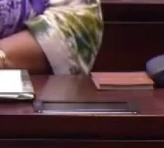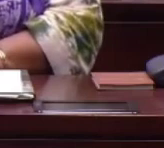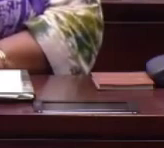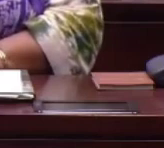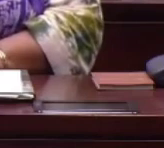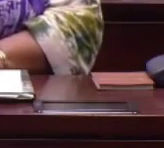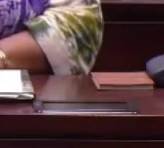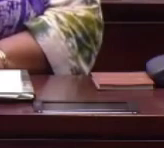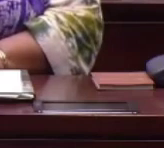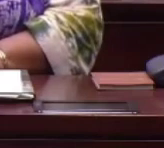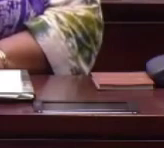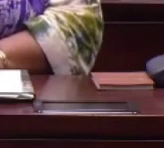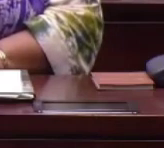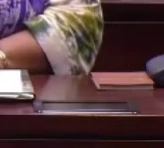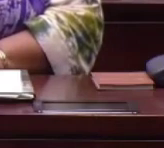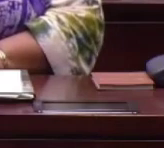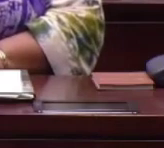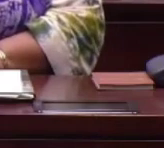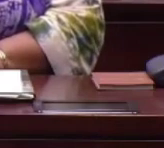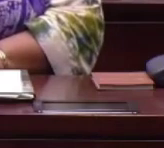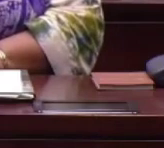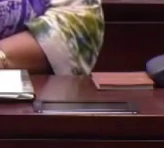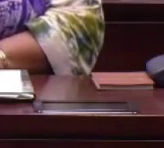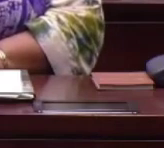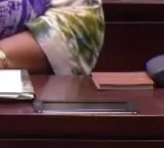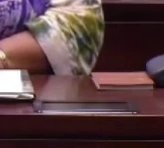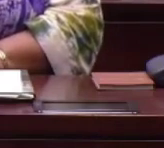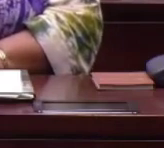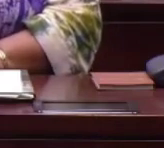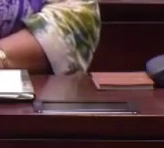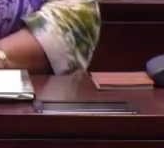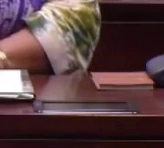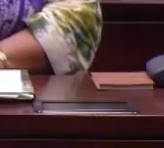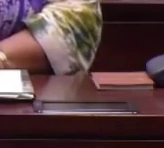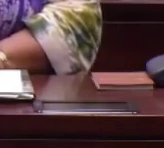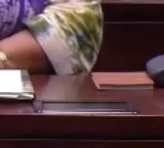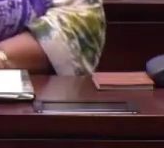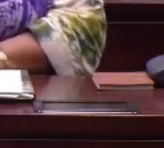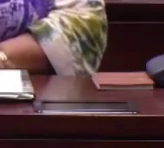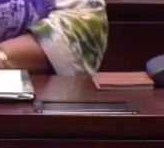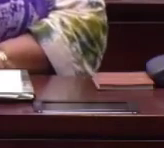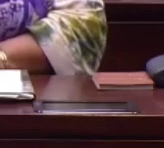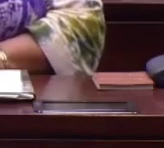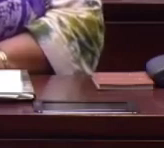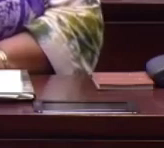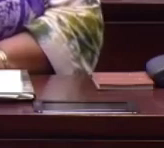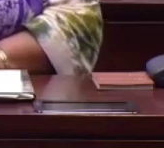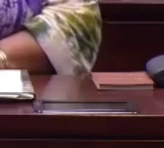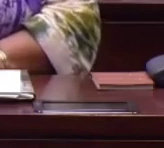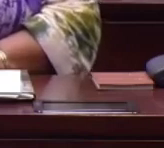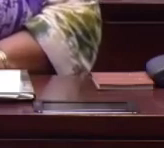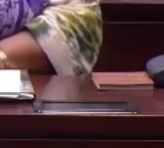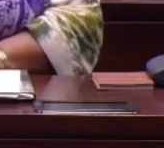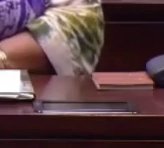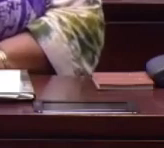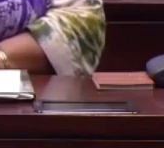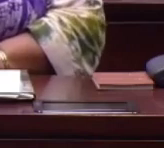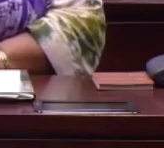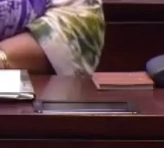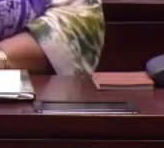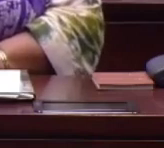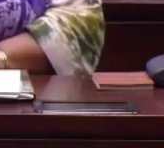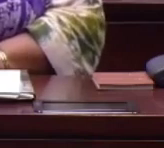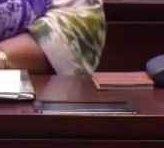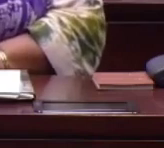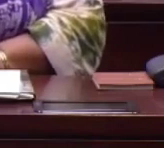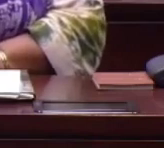yendlu yesishayamthetho. Ngizoqhubeka ke manje bese ngenza lokho okufanele ukuthi amalunga athathe